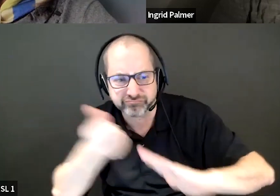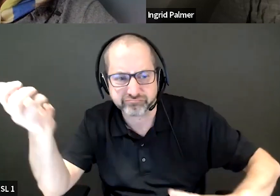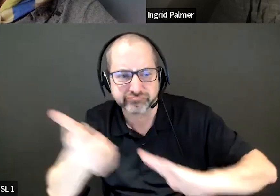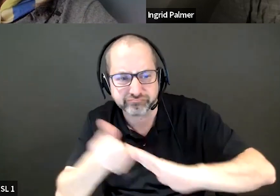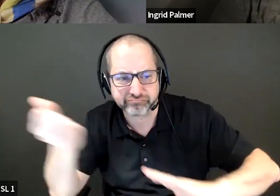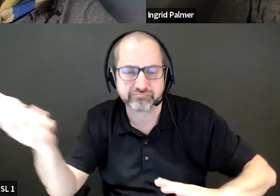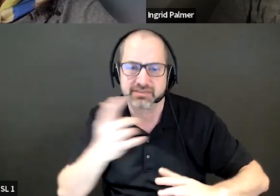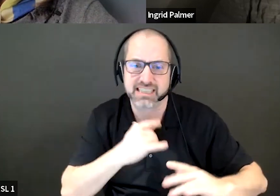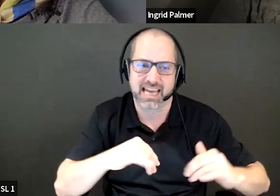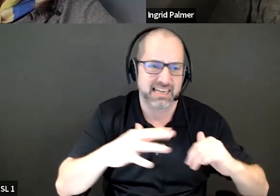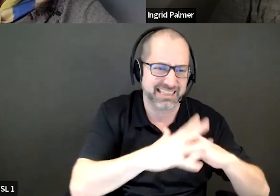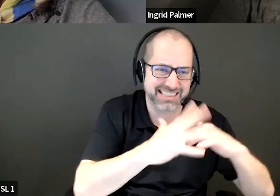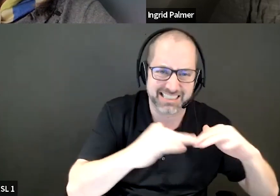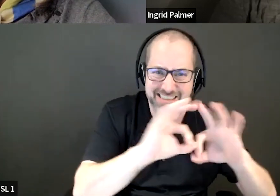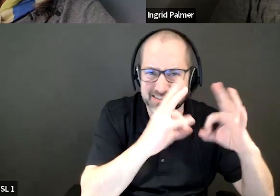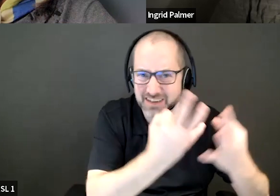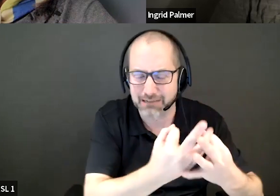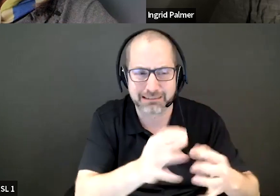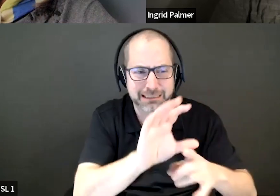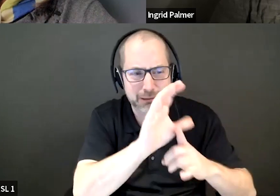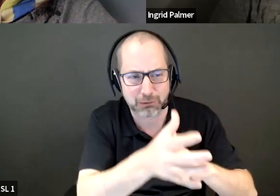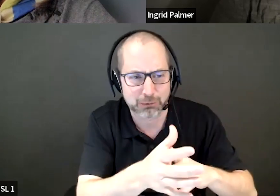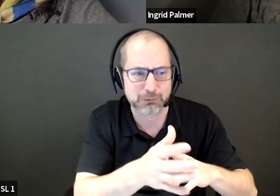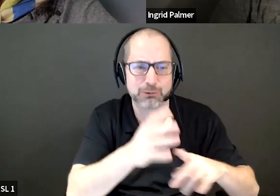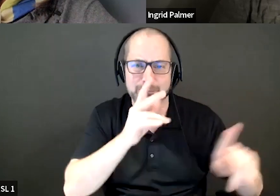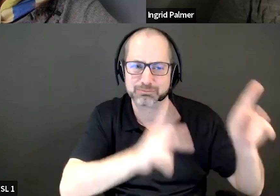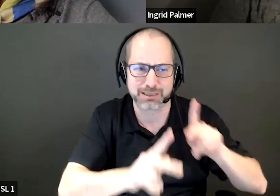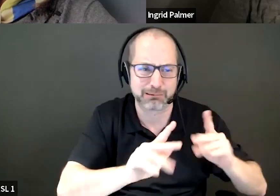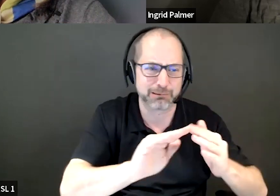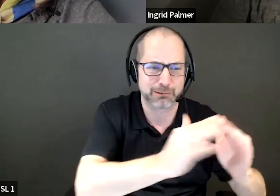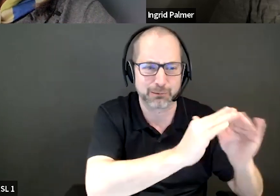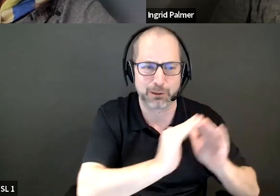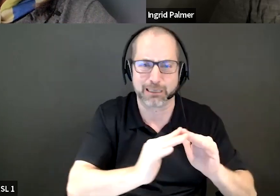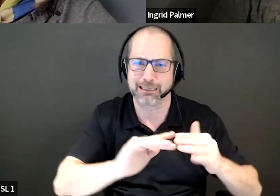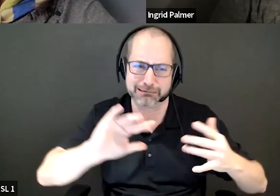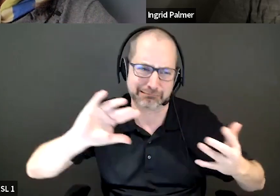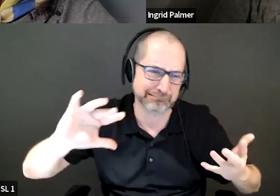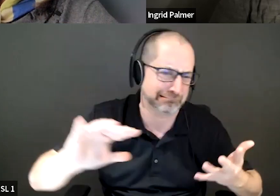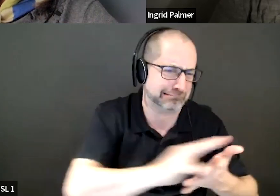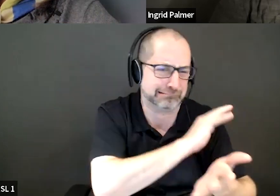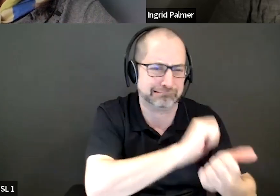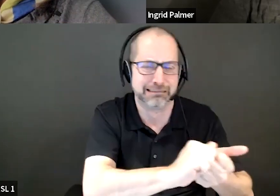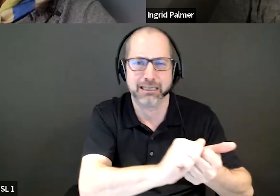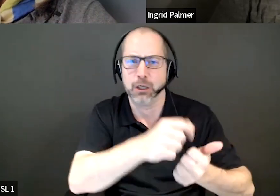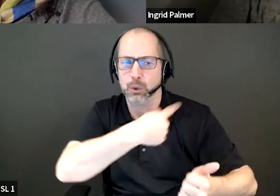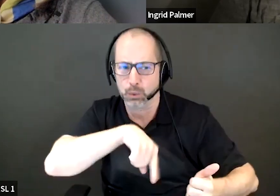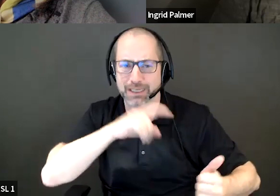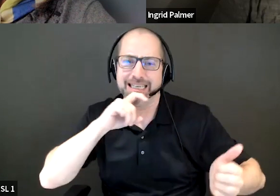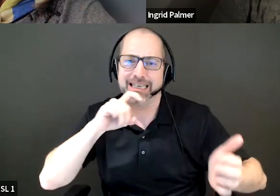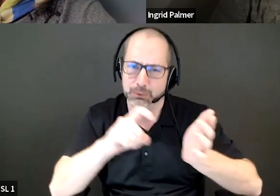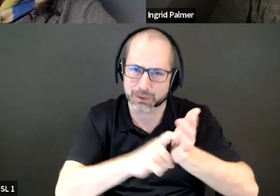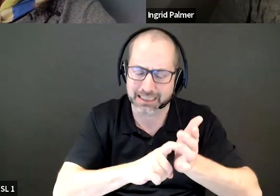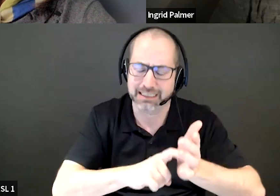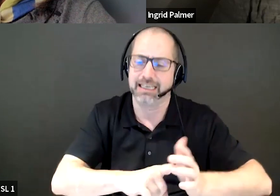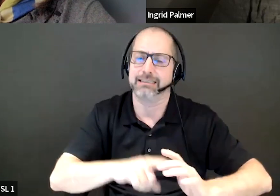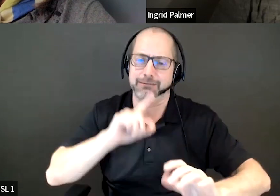Indigenous families, cultures, and communities are recognized and affirmed by